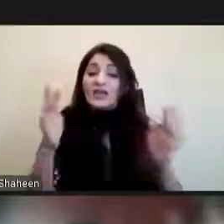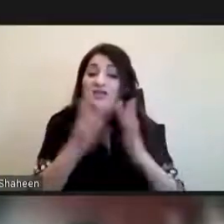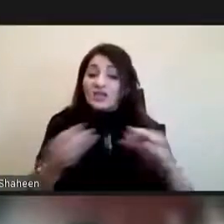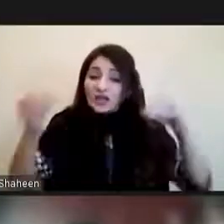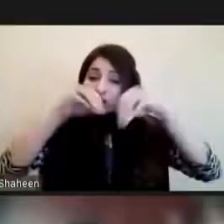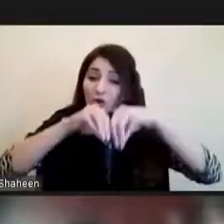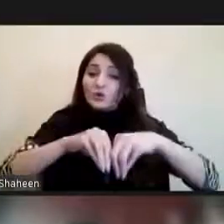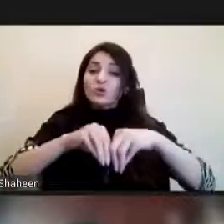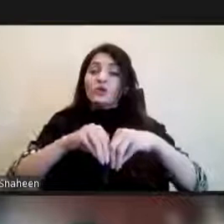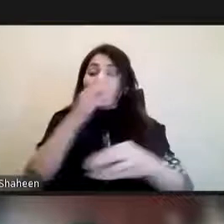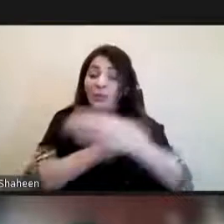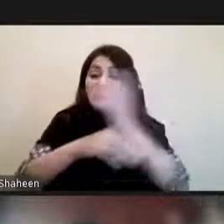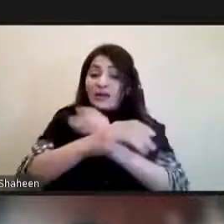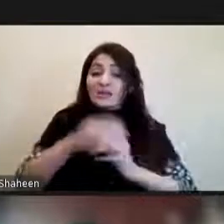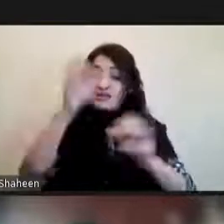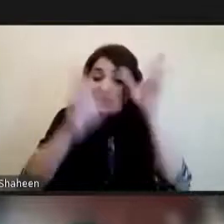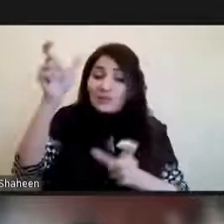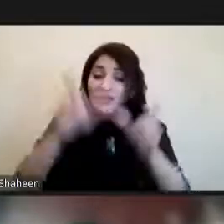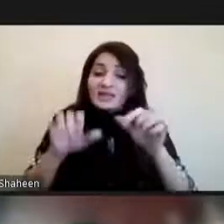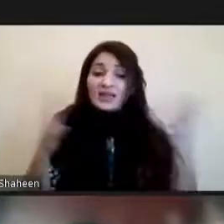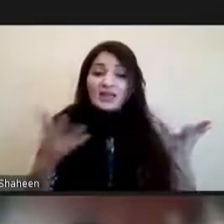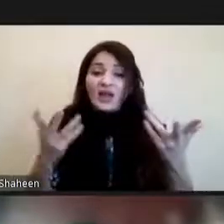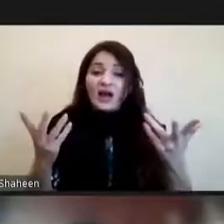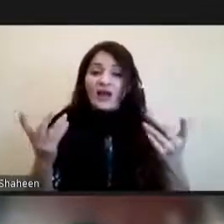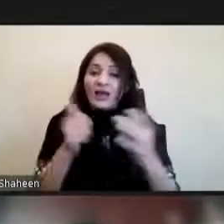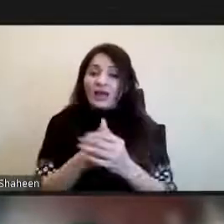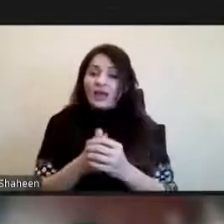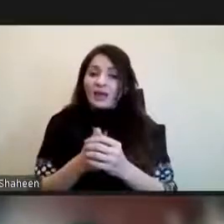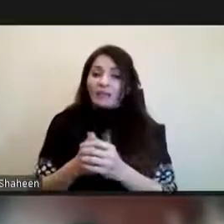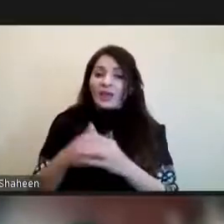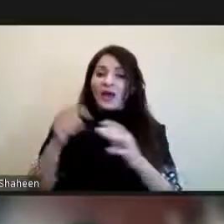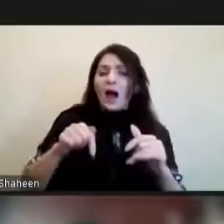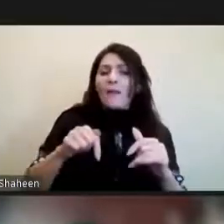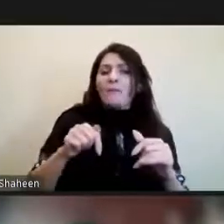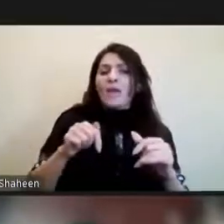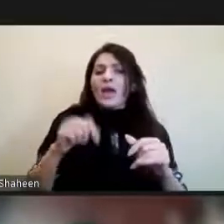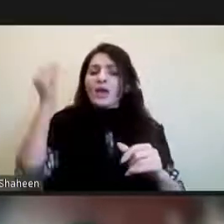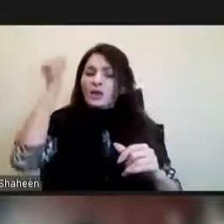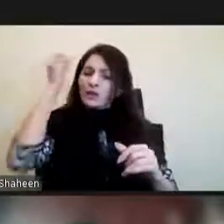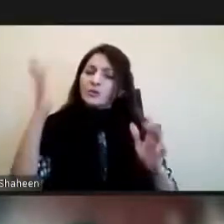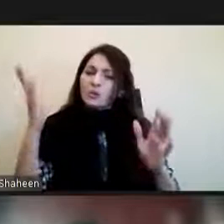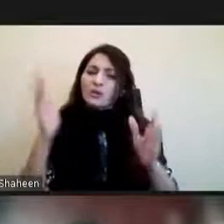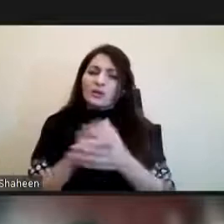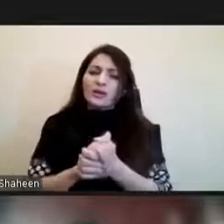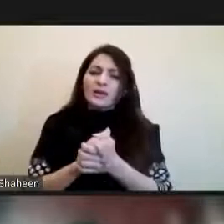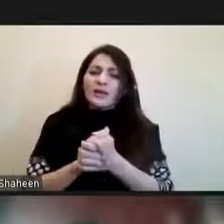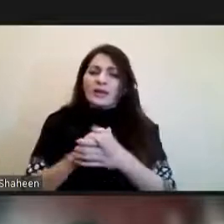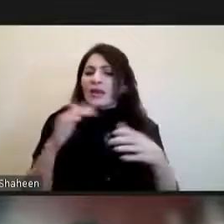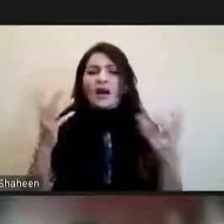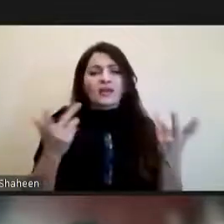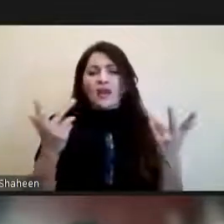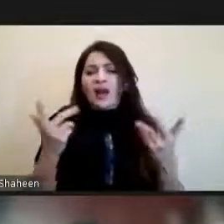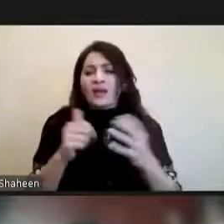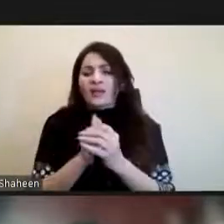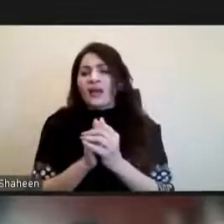disabilities. We look at it from the perspective of what we call is the customer